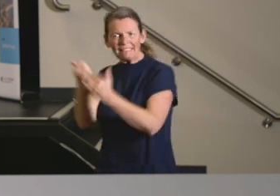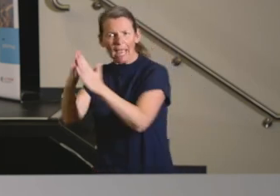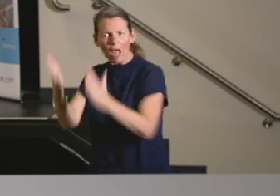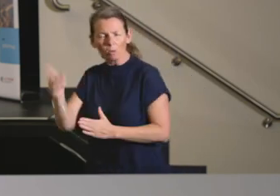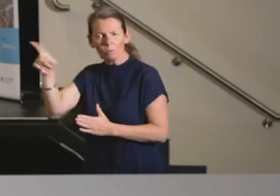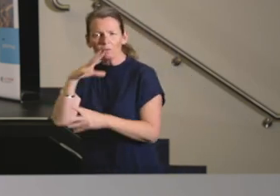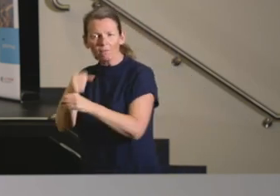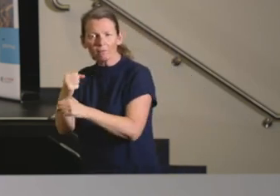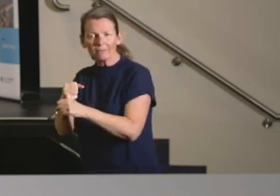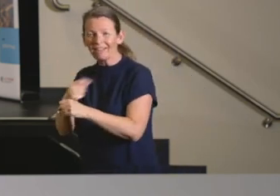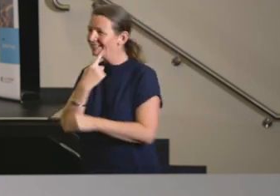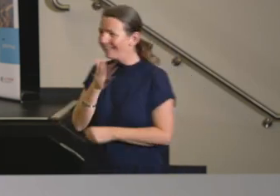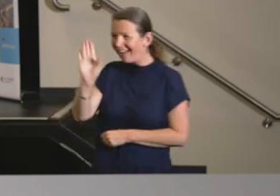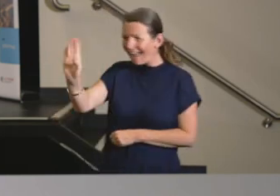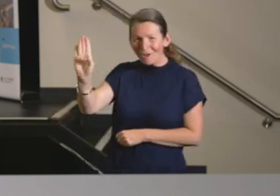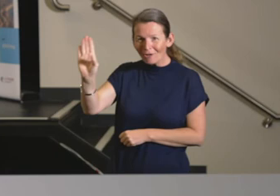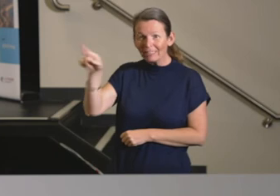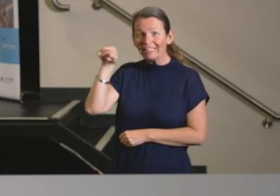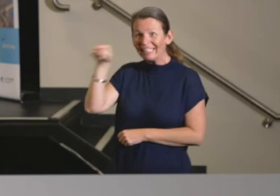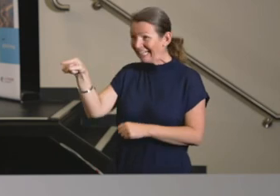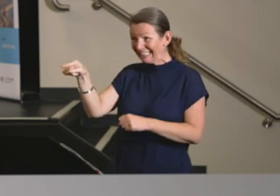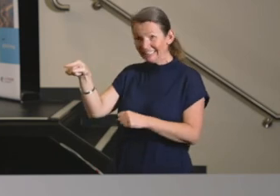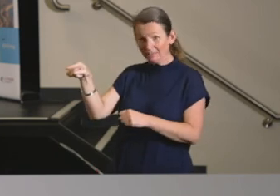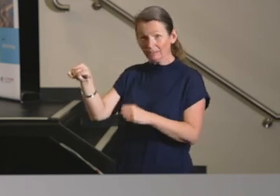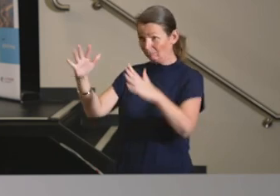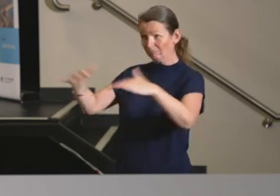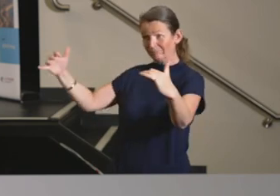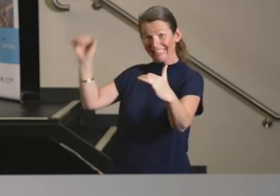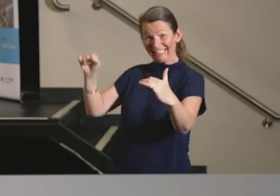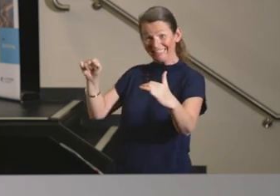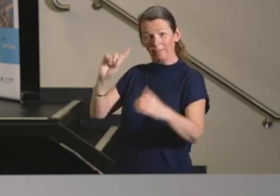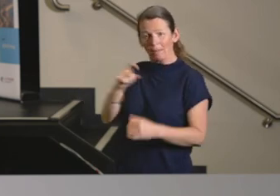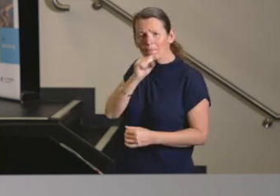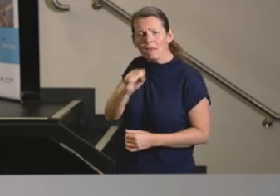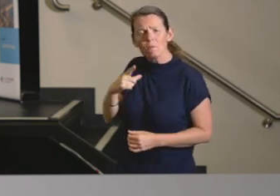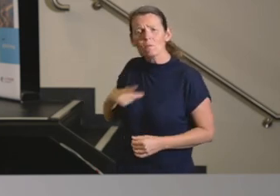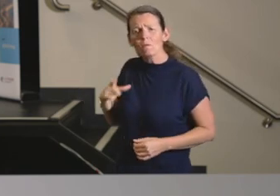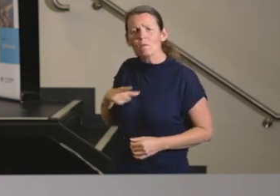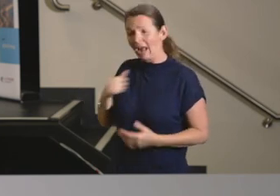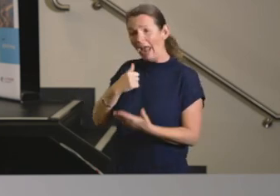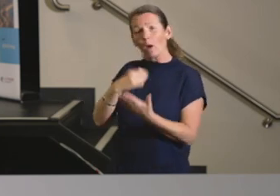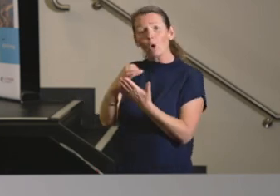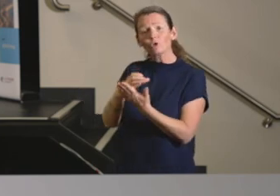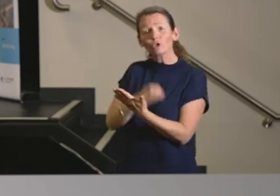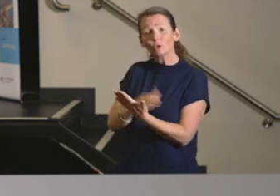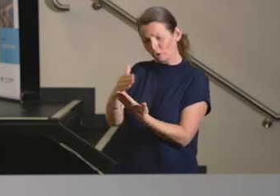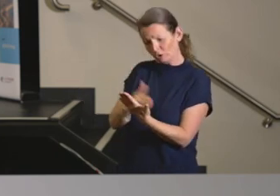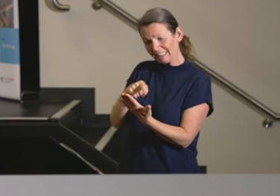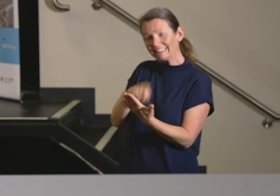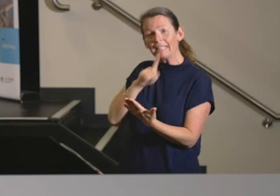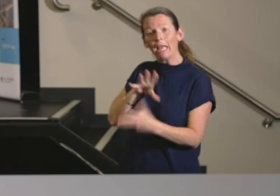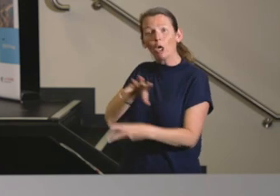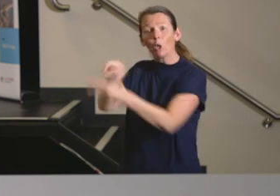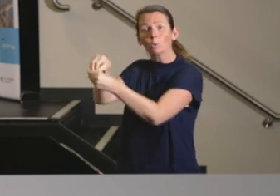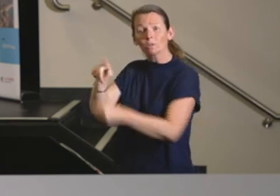know, and then you're like, hold up, it's a House of Representatives. And our constitution says that's